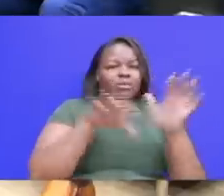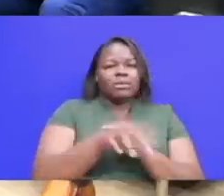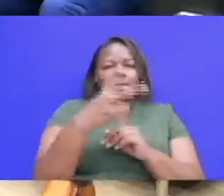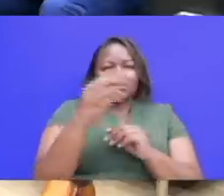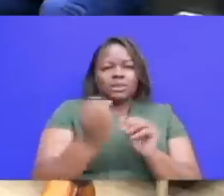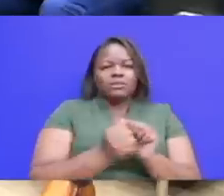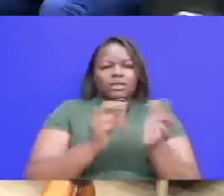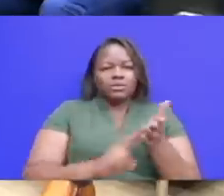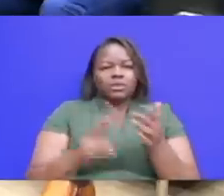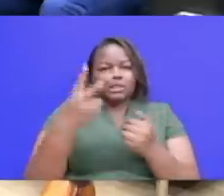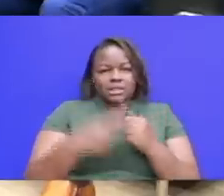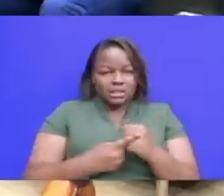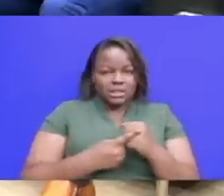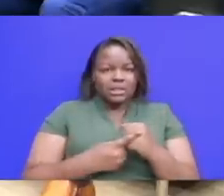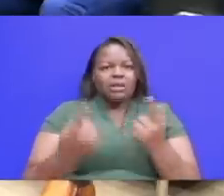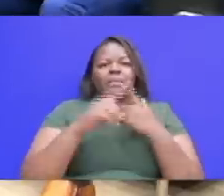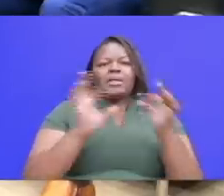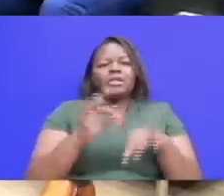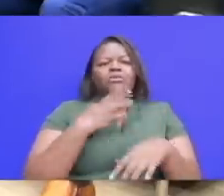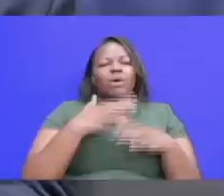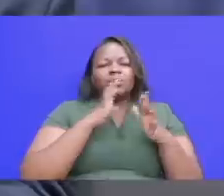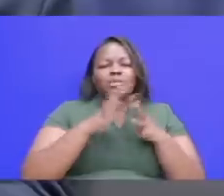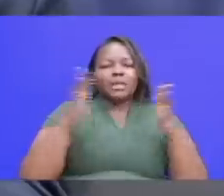26, if you want to be great,